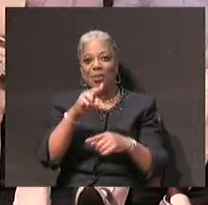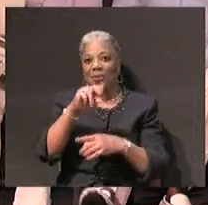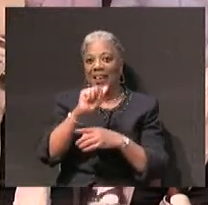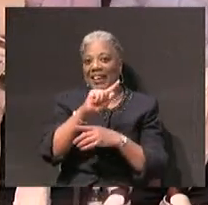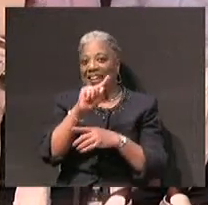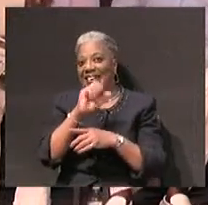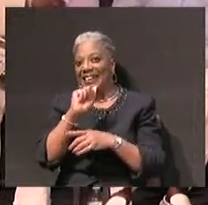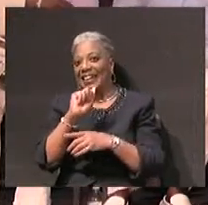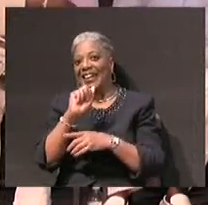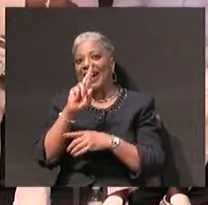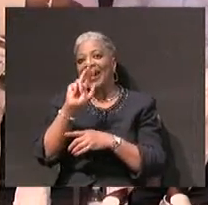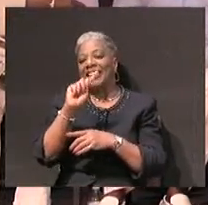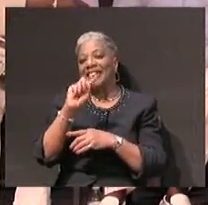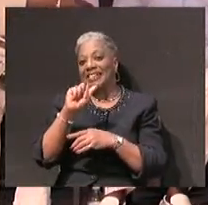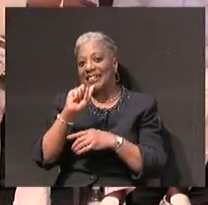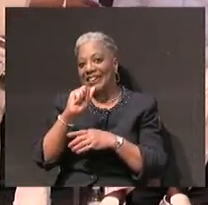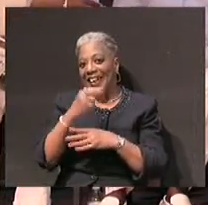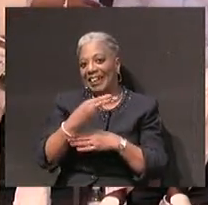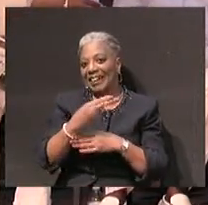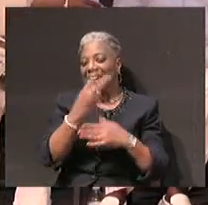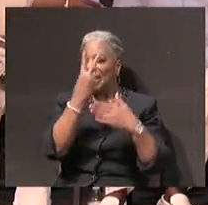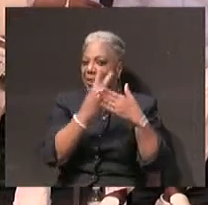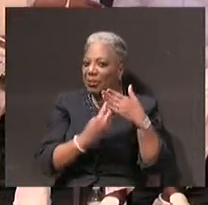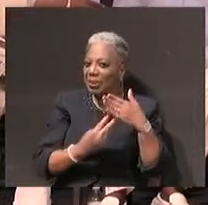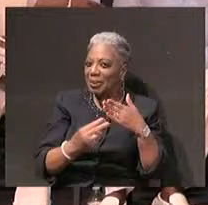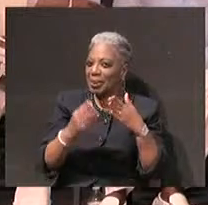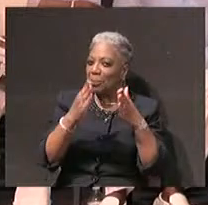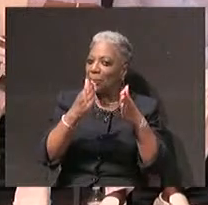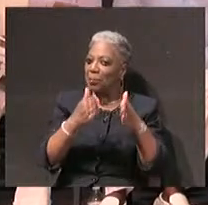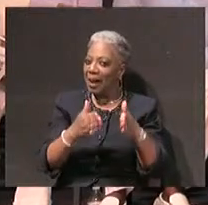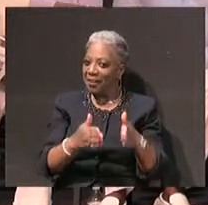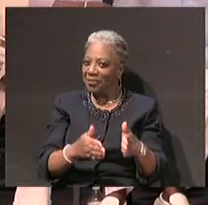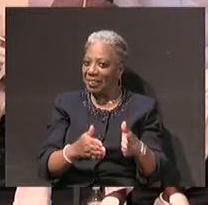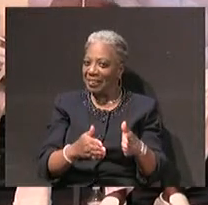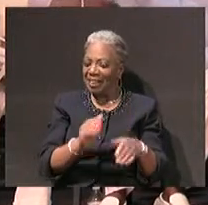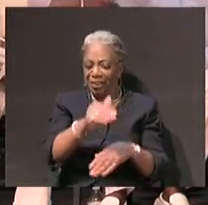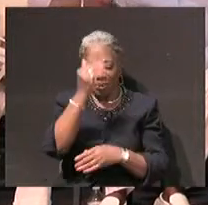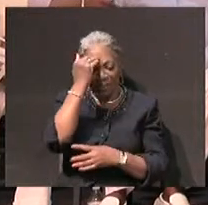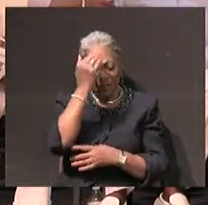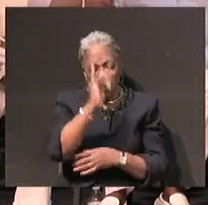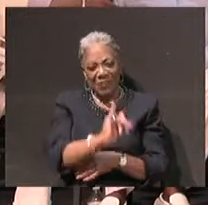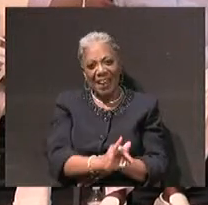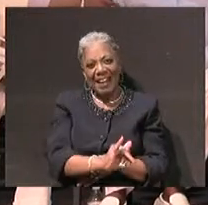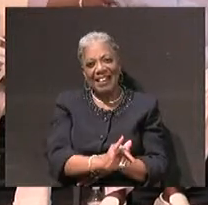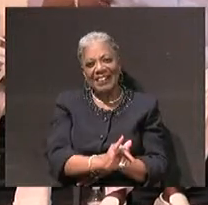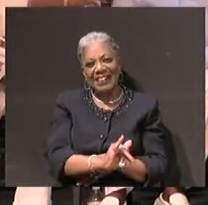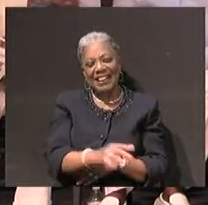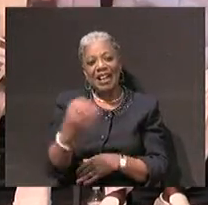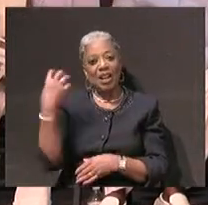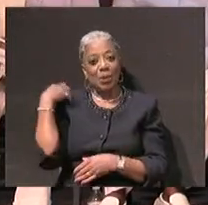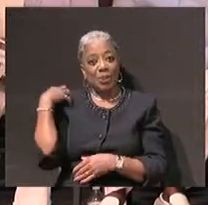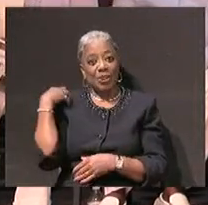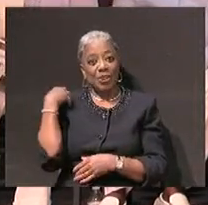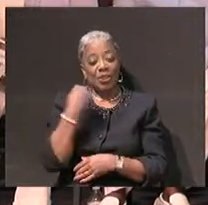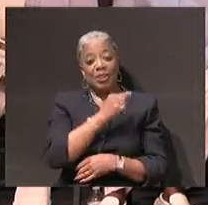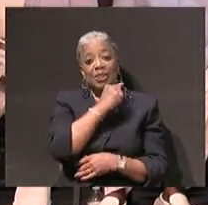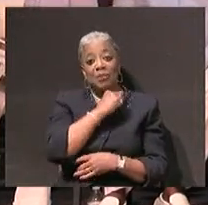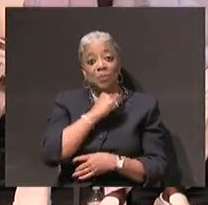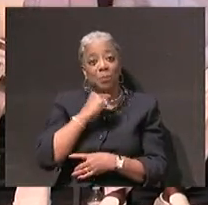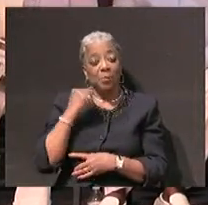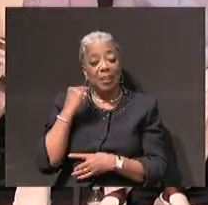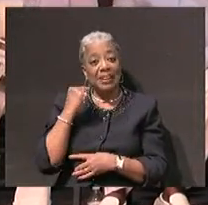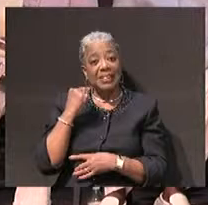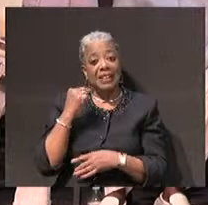in the word and deed before God and all the people. The chief priests and our rulers handed him over to be sentenced to death, and